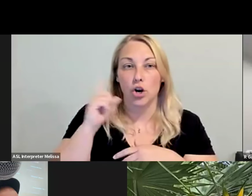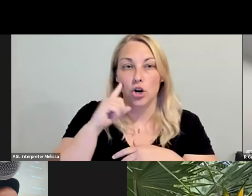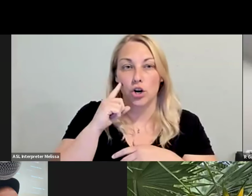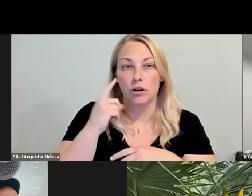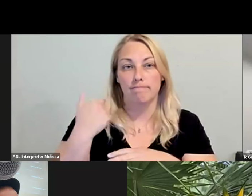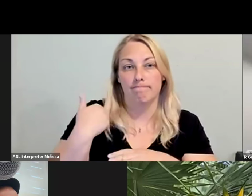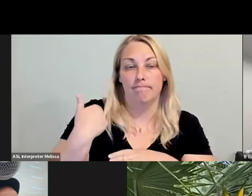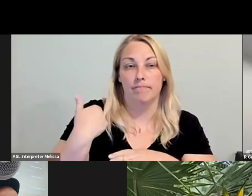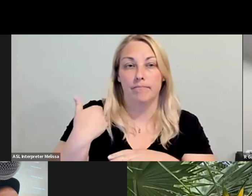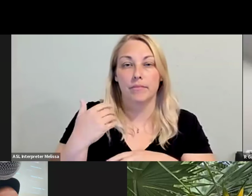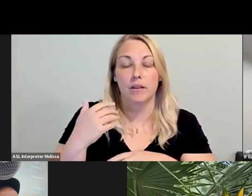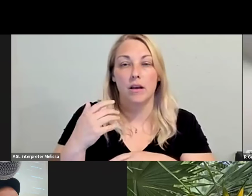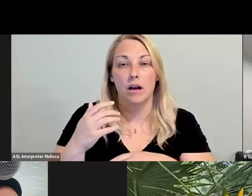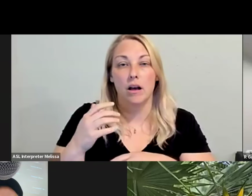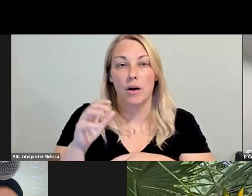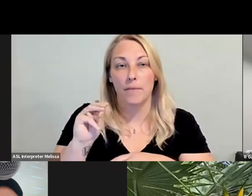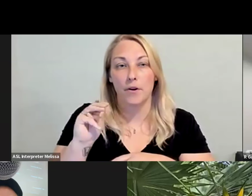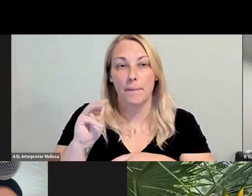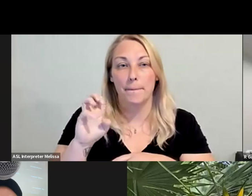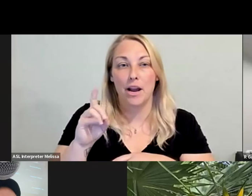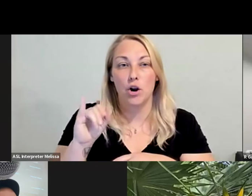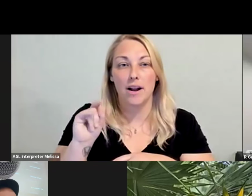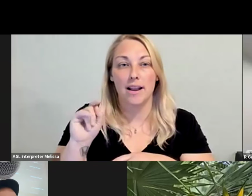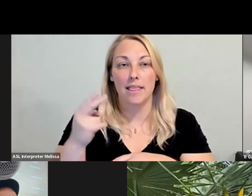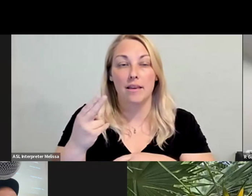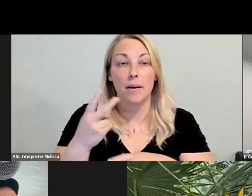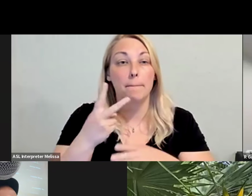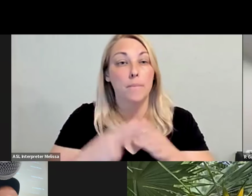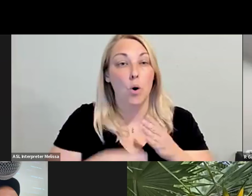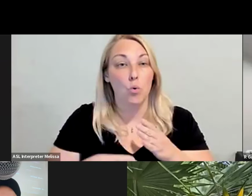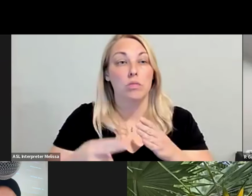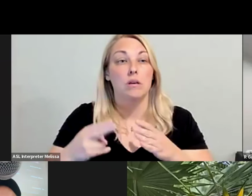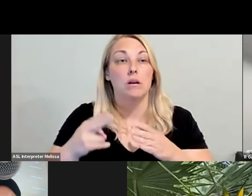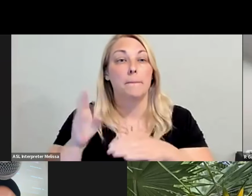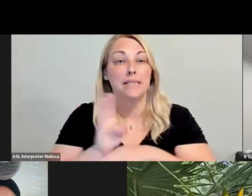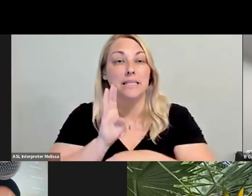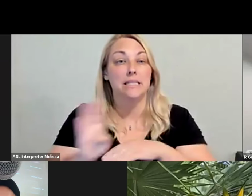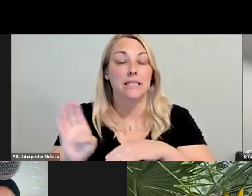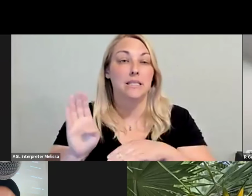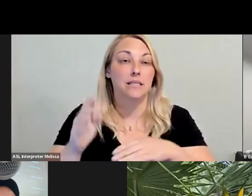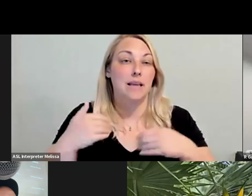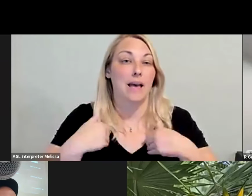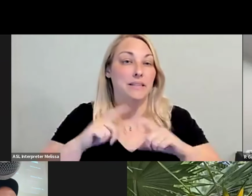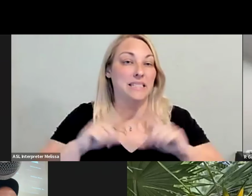say both establishments cater to different type of entertainment. One seems